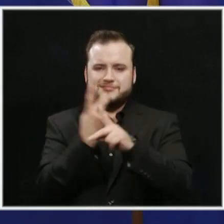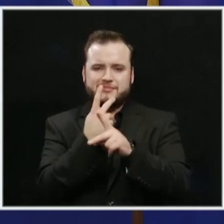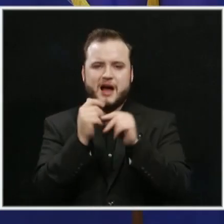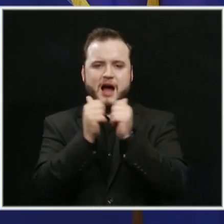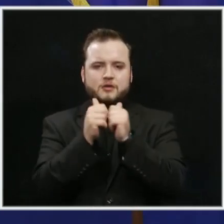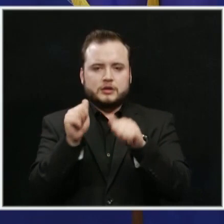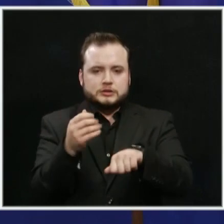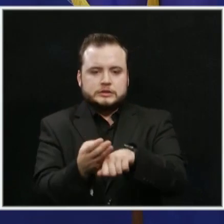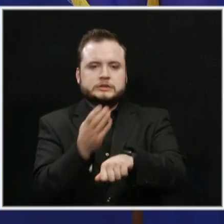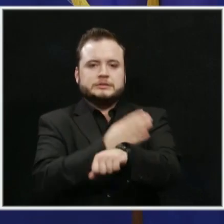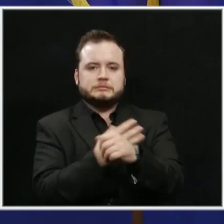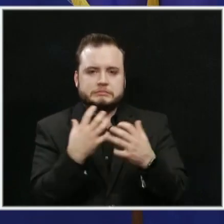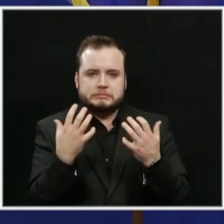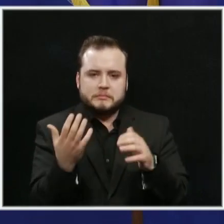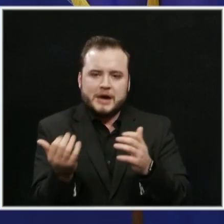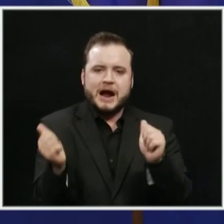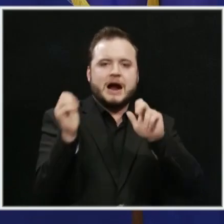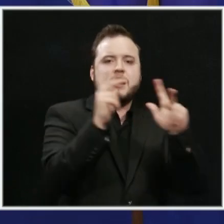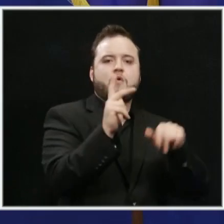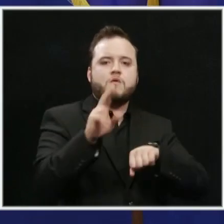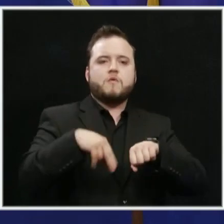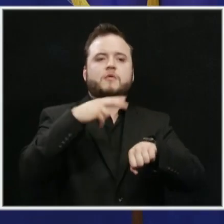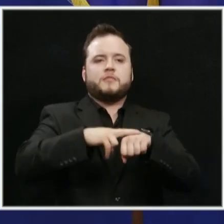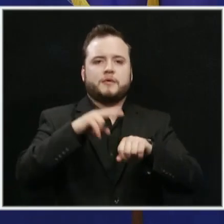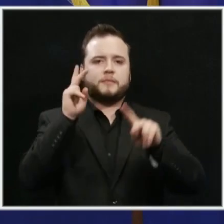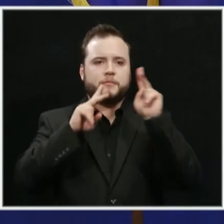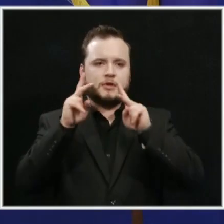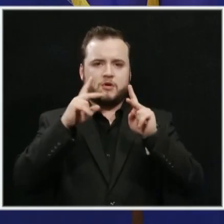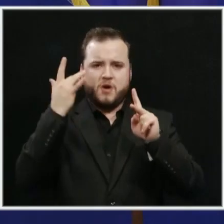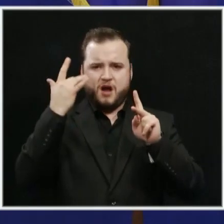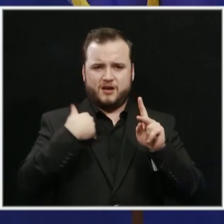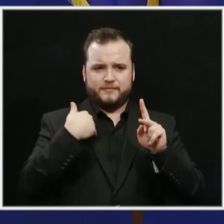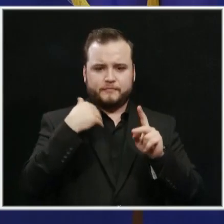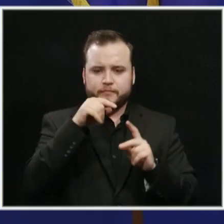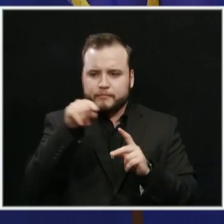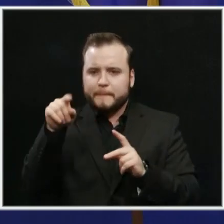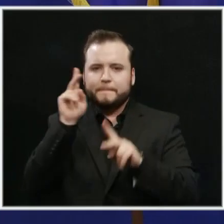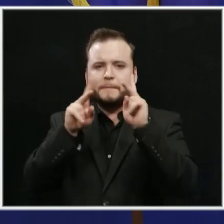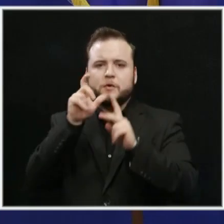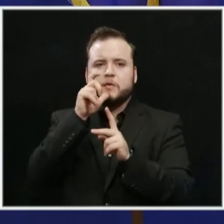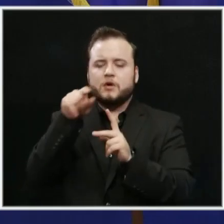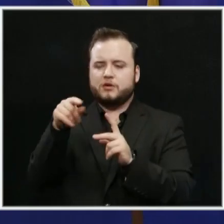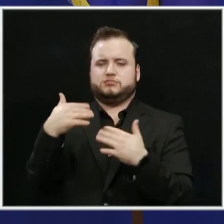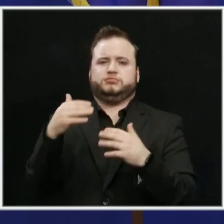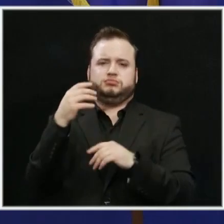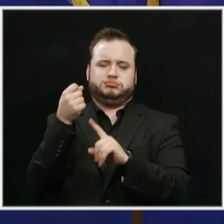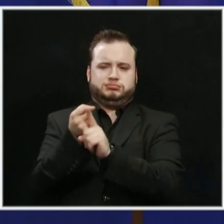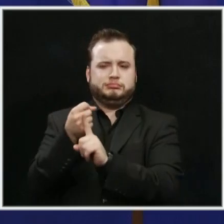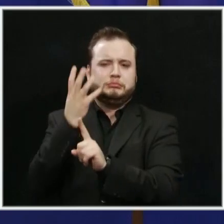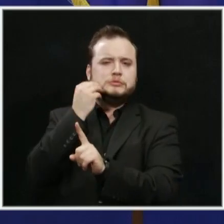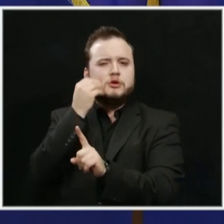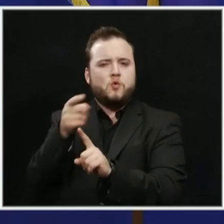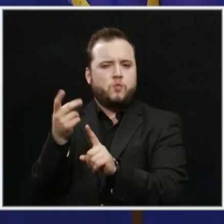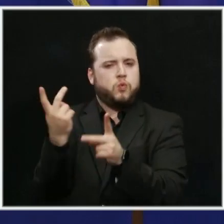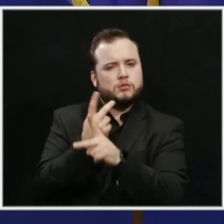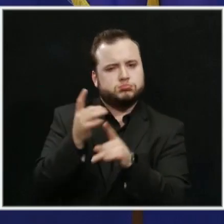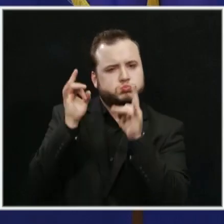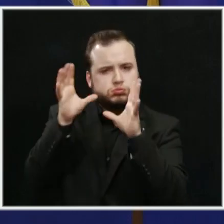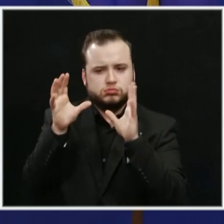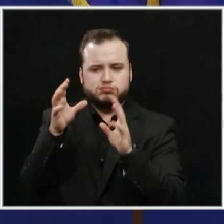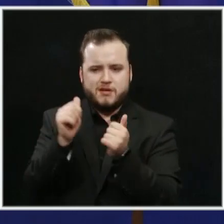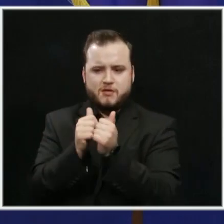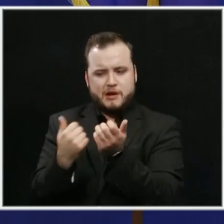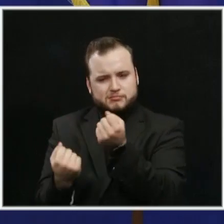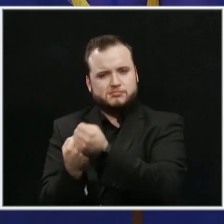disparities are part of our solutions. We're going to be talking about policy making, executive actions and executive orders, communications and